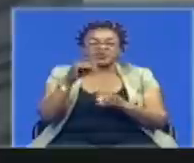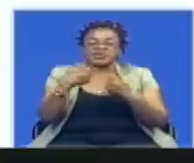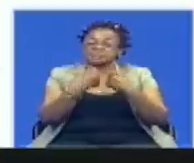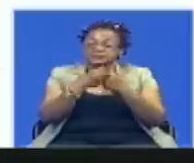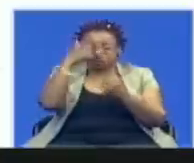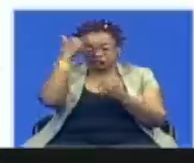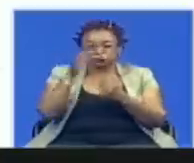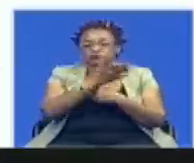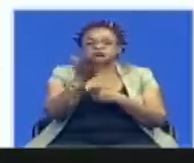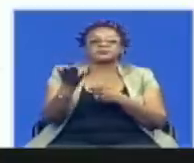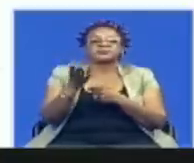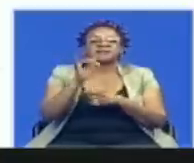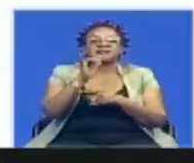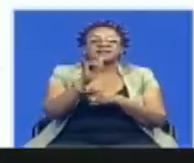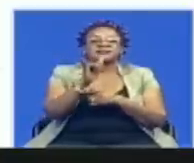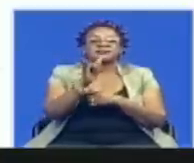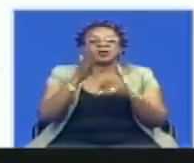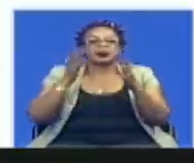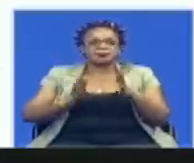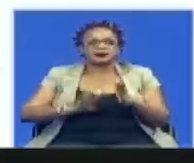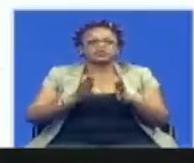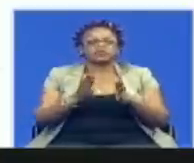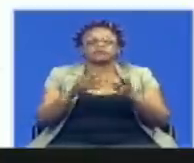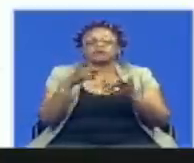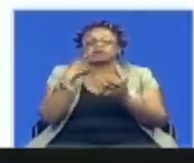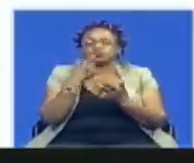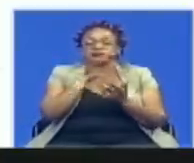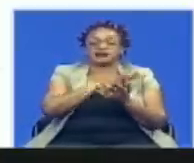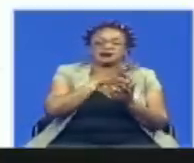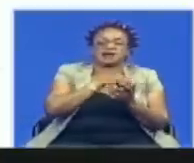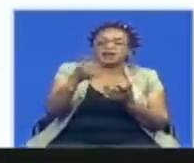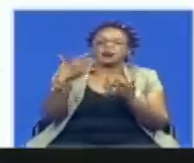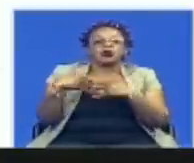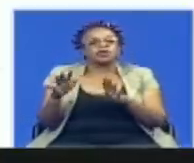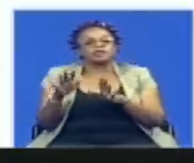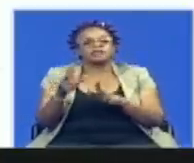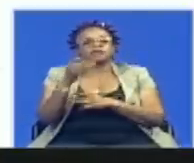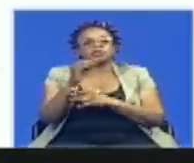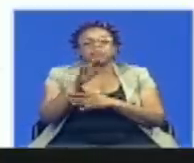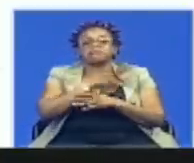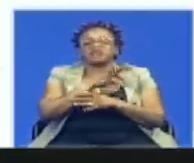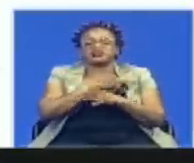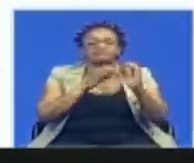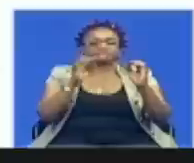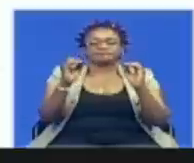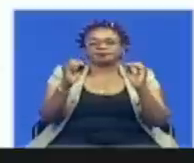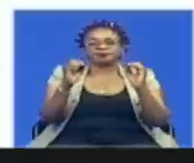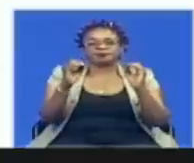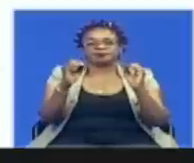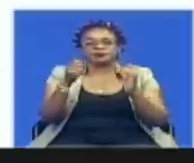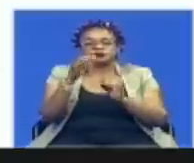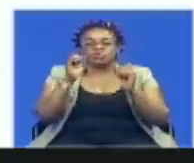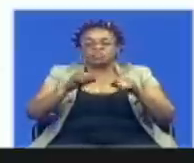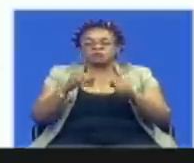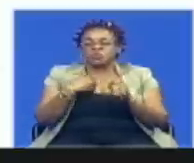situation in game theory in which one person's gain is equivalent to another's loss. So the net change in wealth or benefit is zero. A zero-sum game may have as few as two